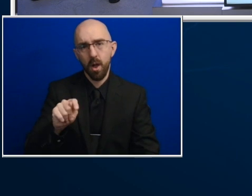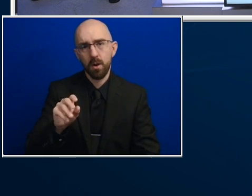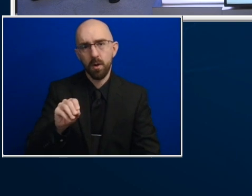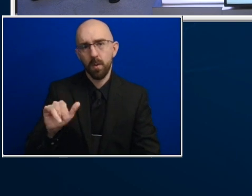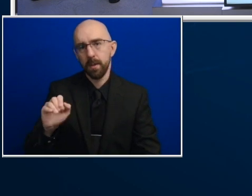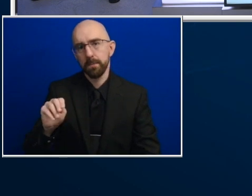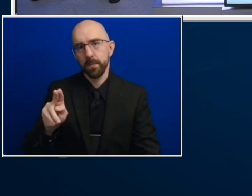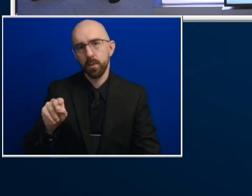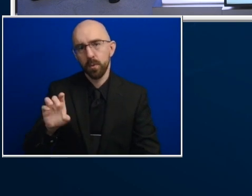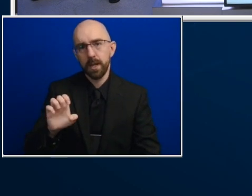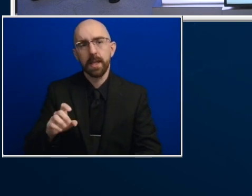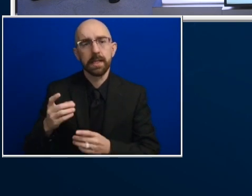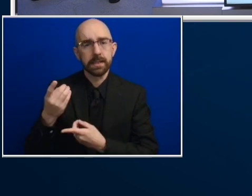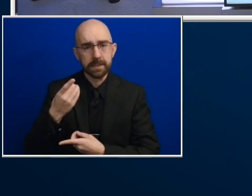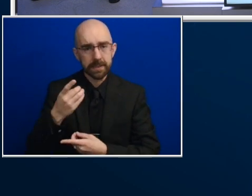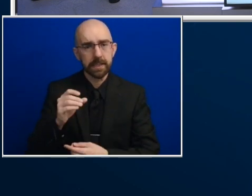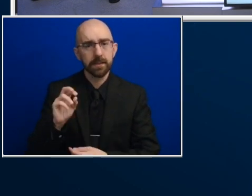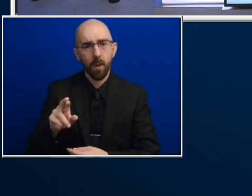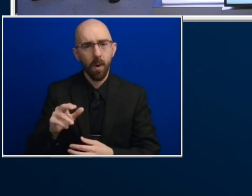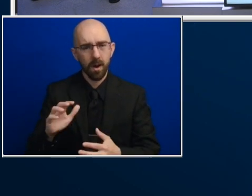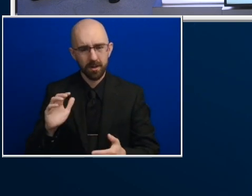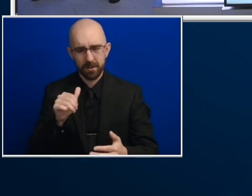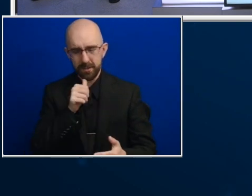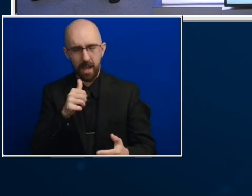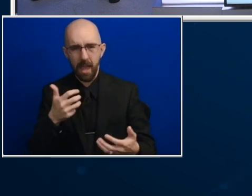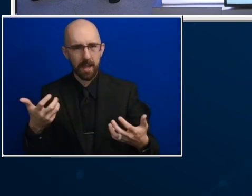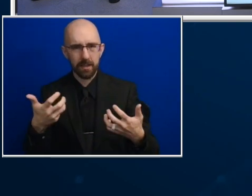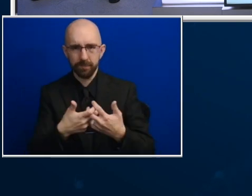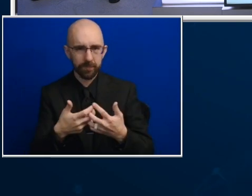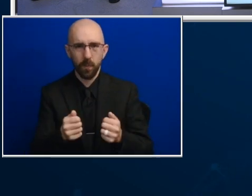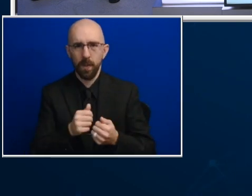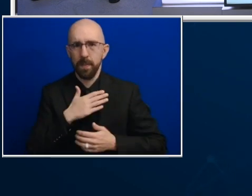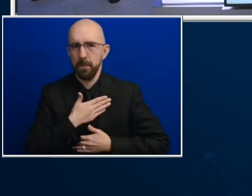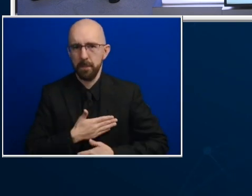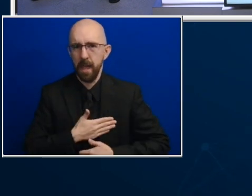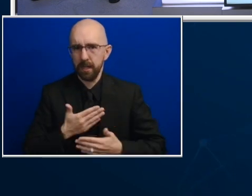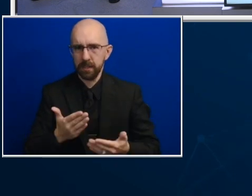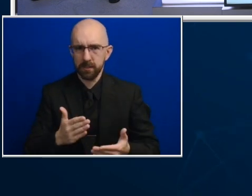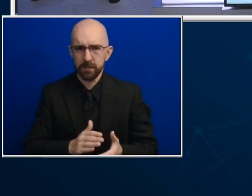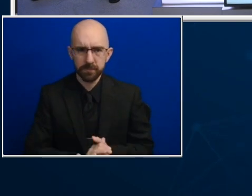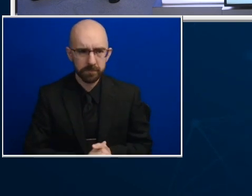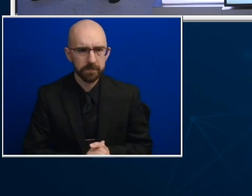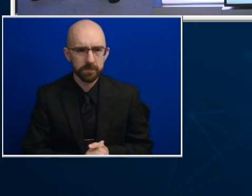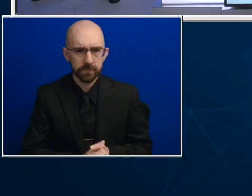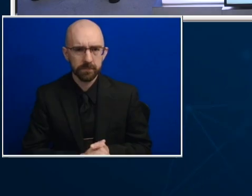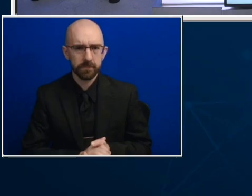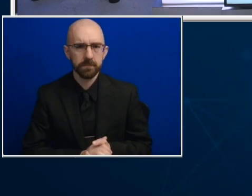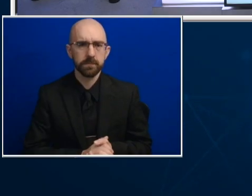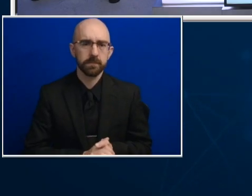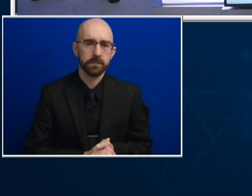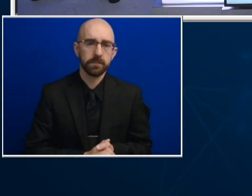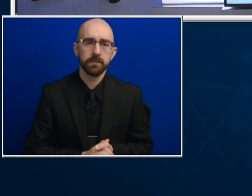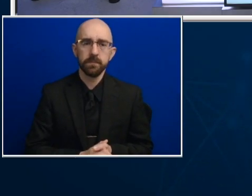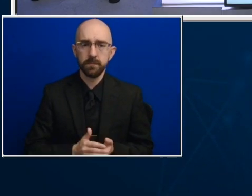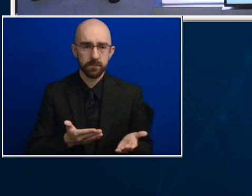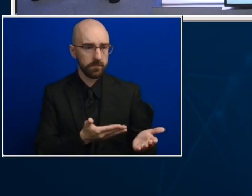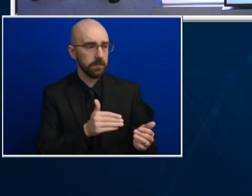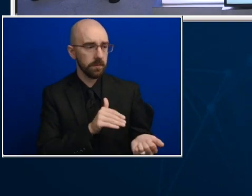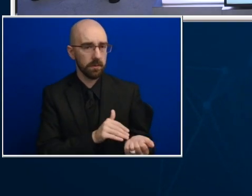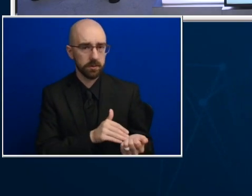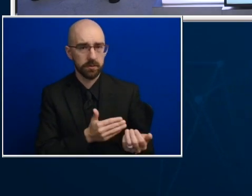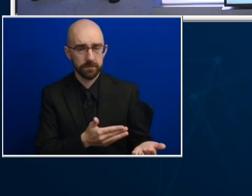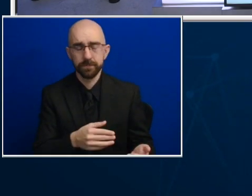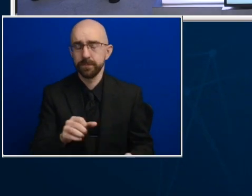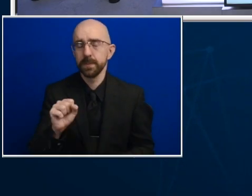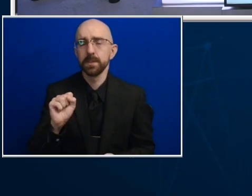causing incompatibility with the patient's body? Dr. Shunay, you want to take that one? I can take that one. So